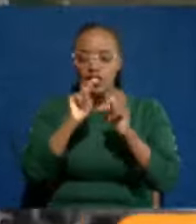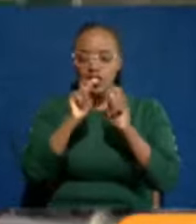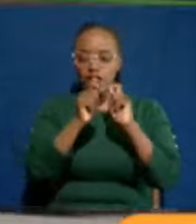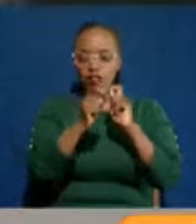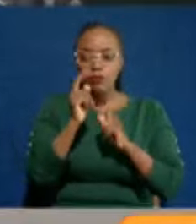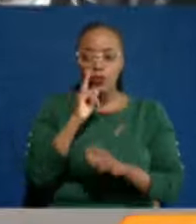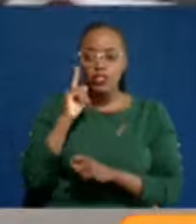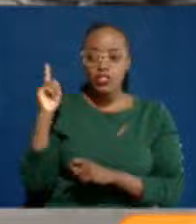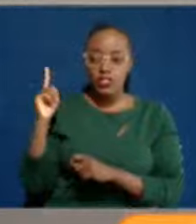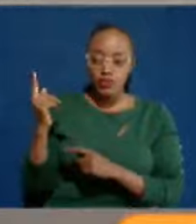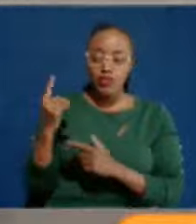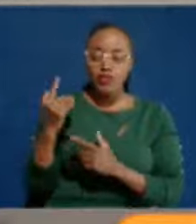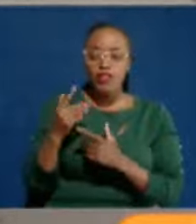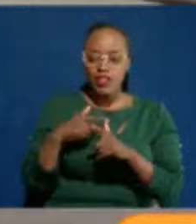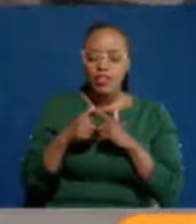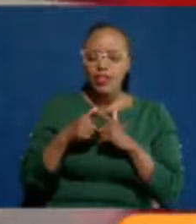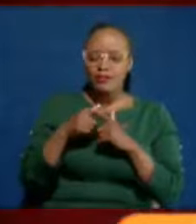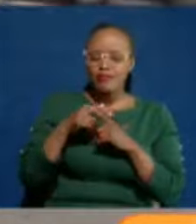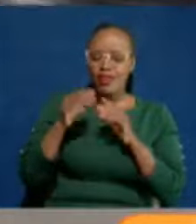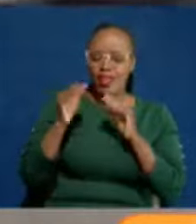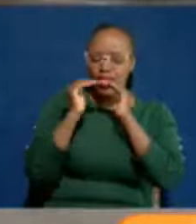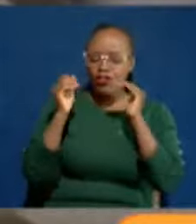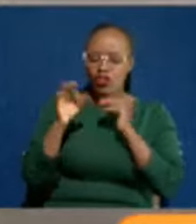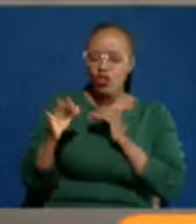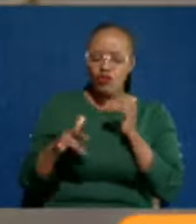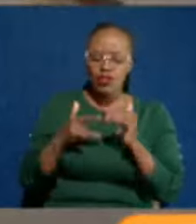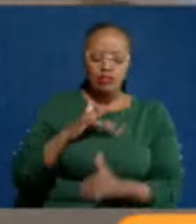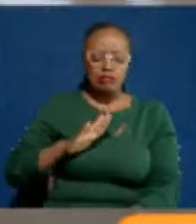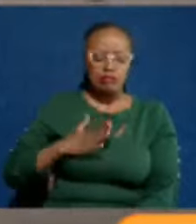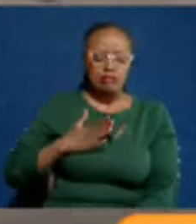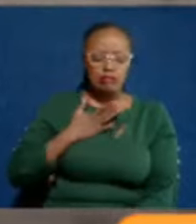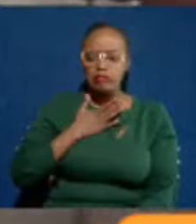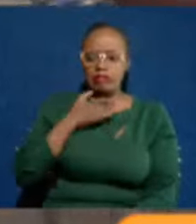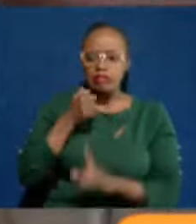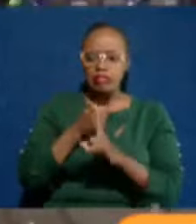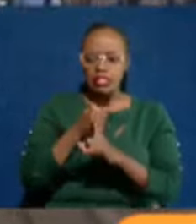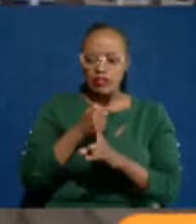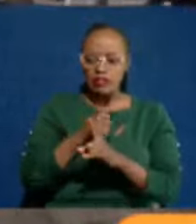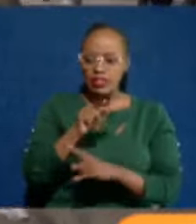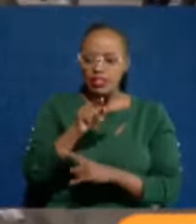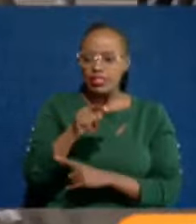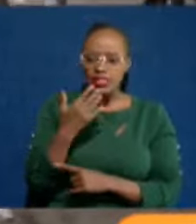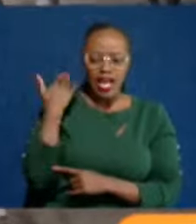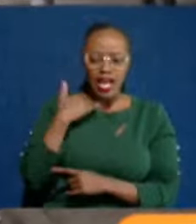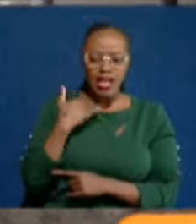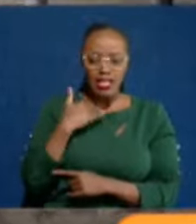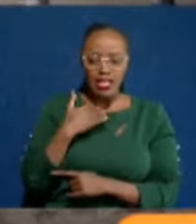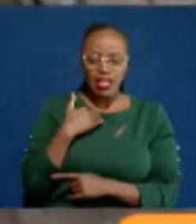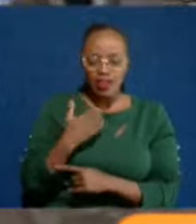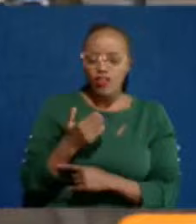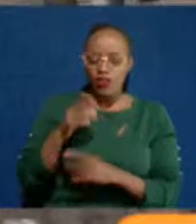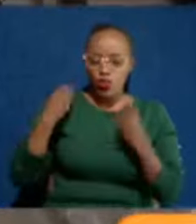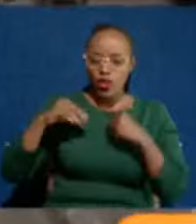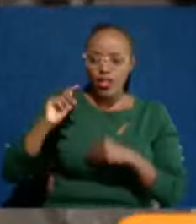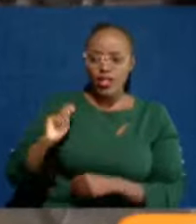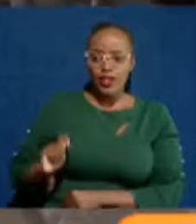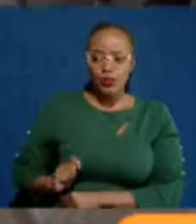Look at that quality of aggression. I mean, that is a goon in uniform, nothing short of